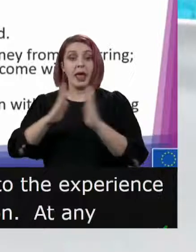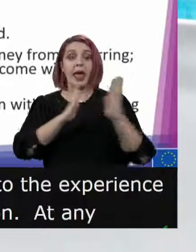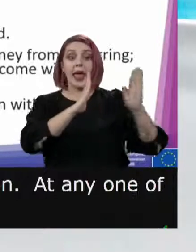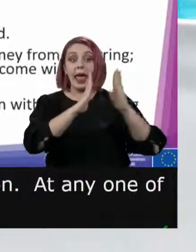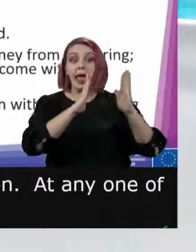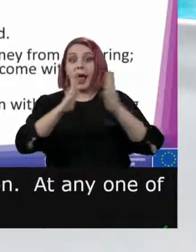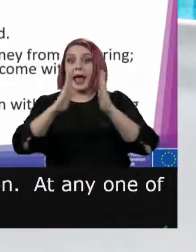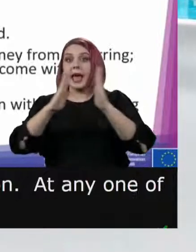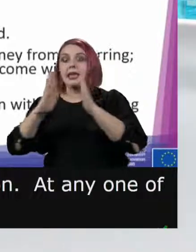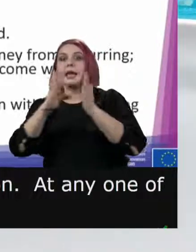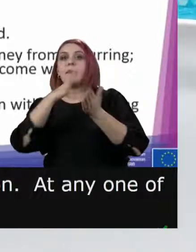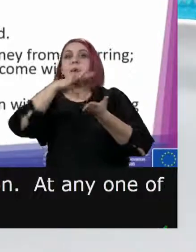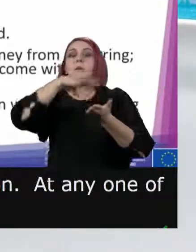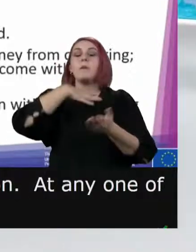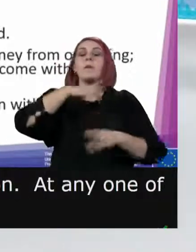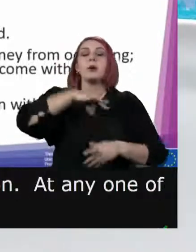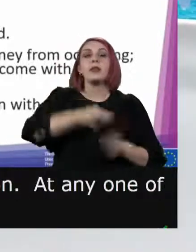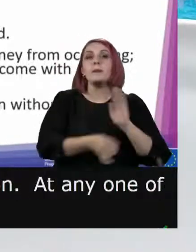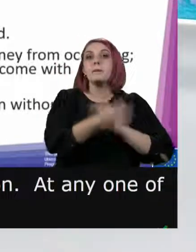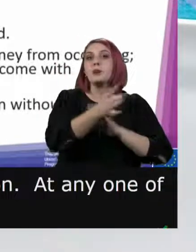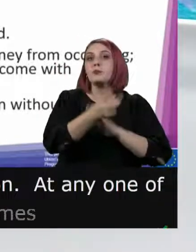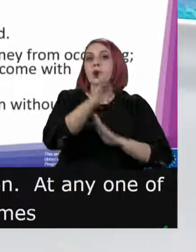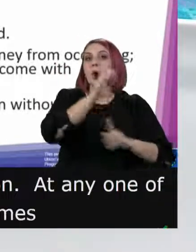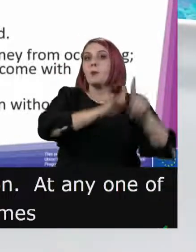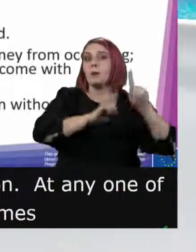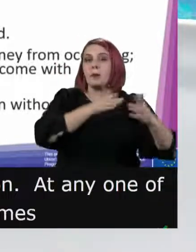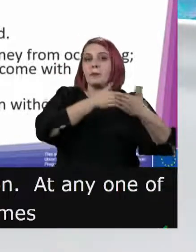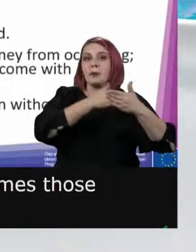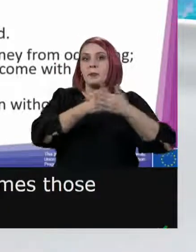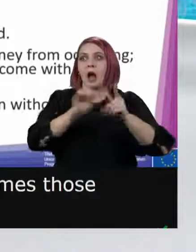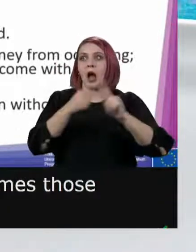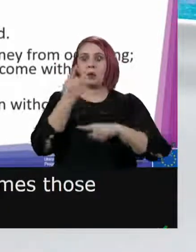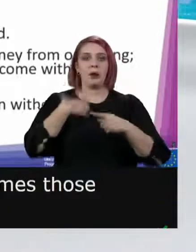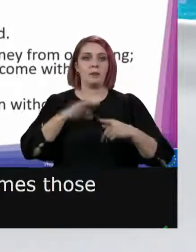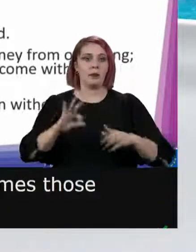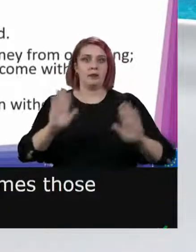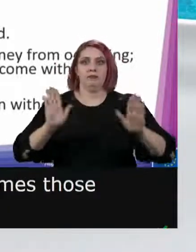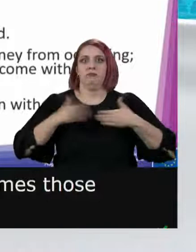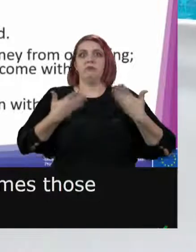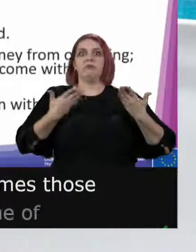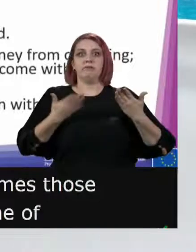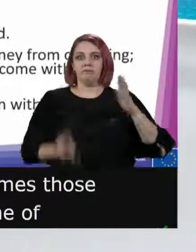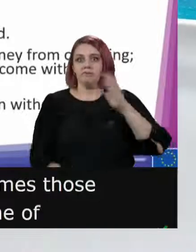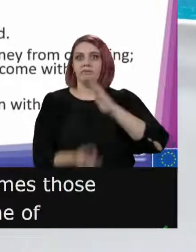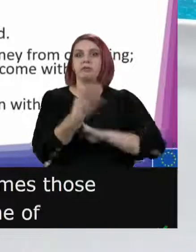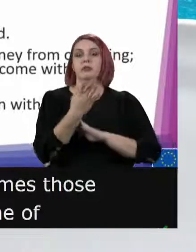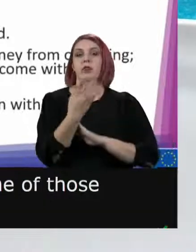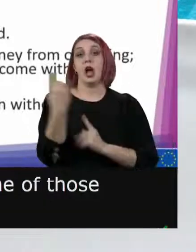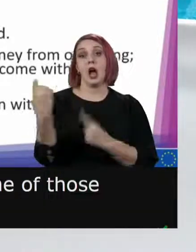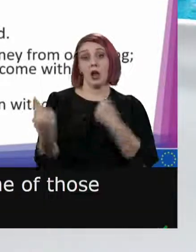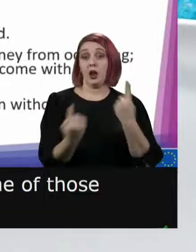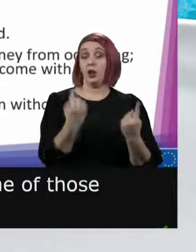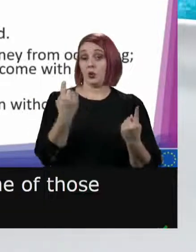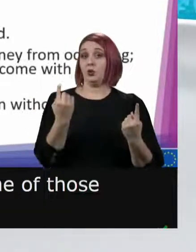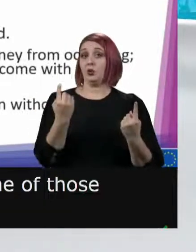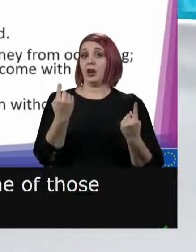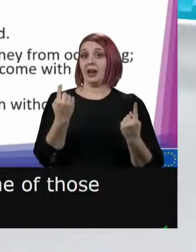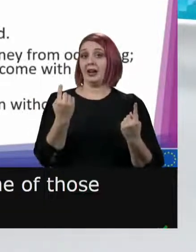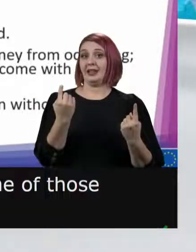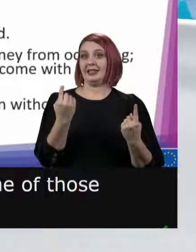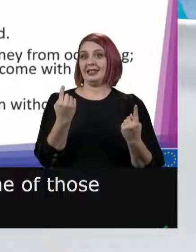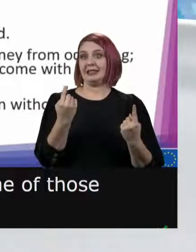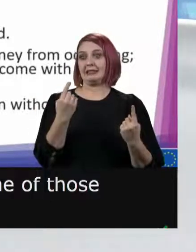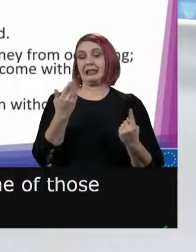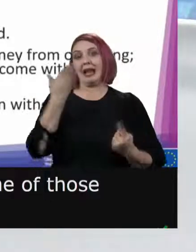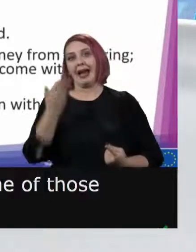were unanticipated. And we understood that some of those barriers were critical and could completely prevent a